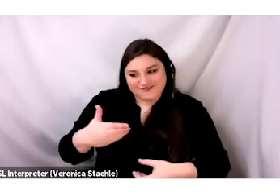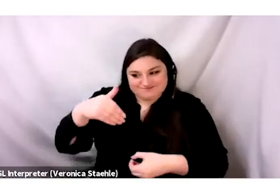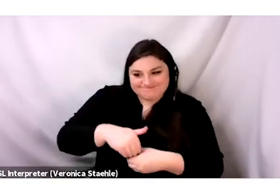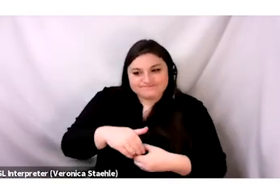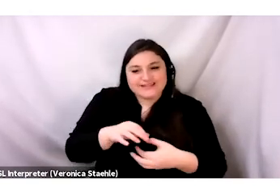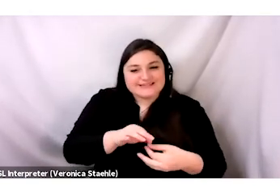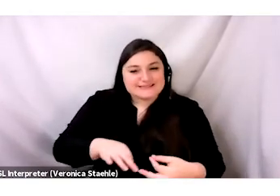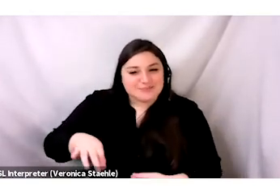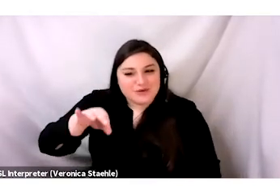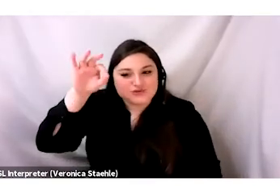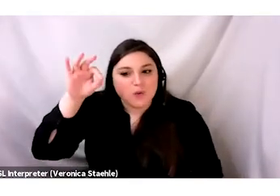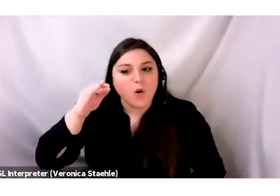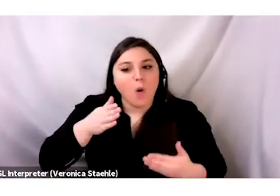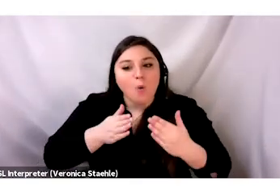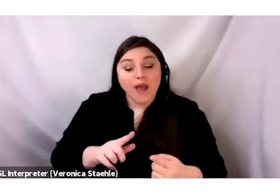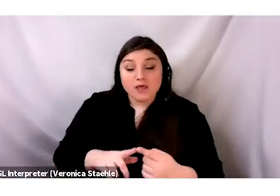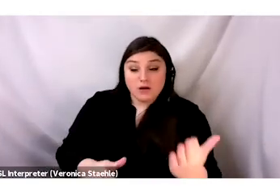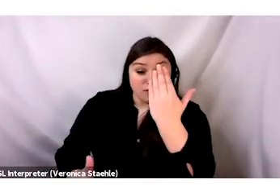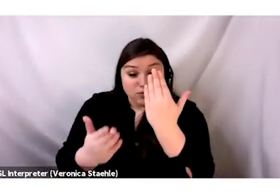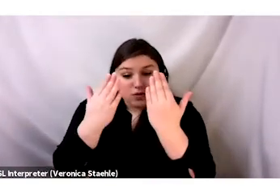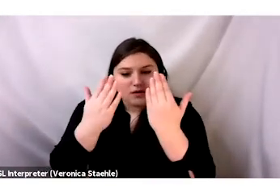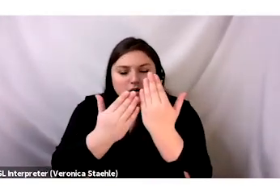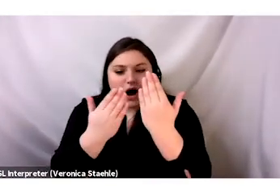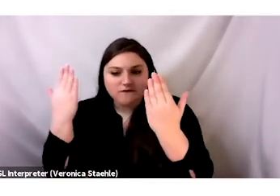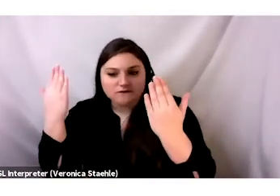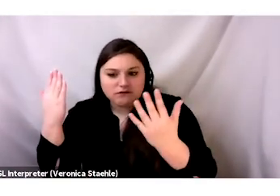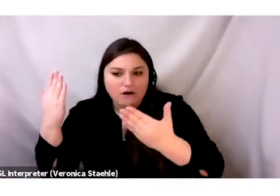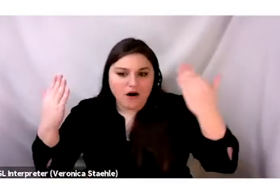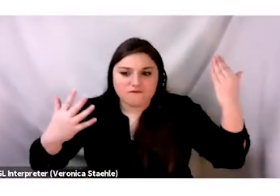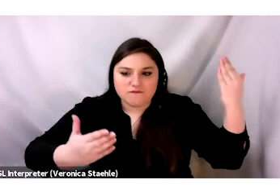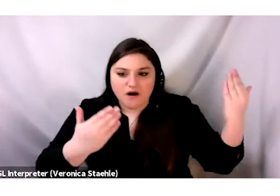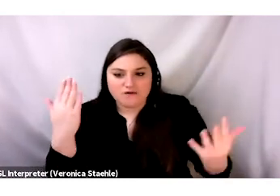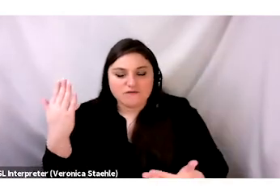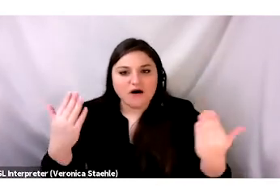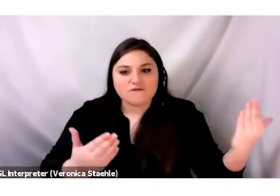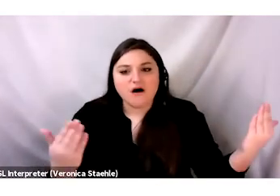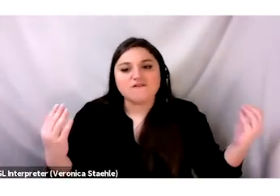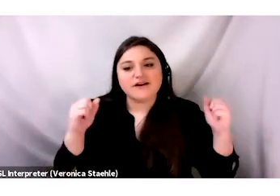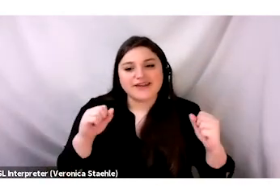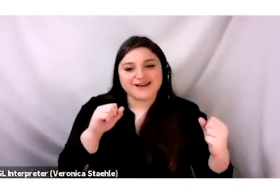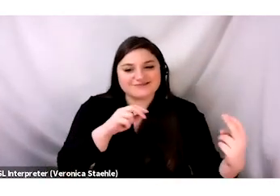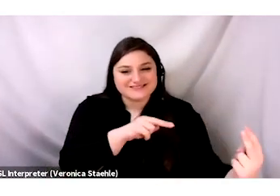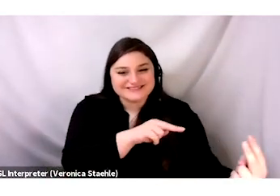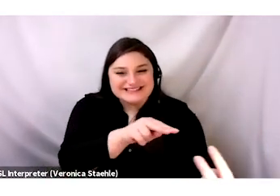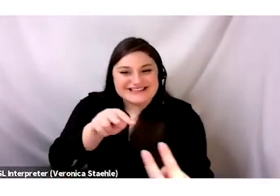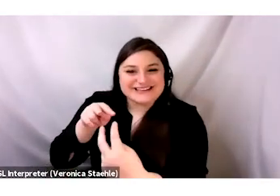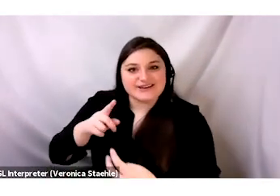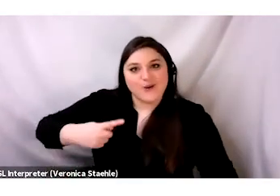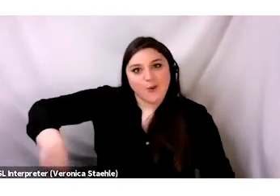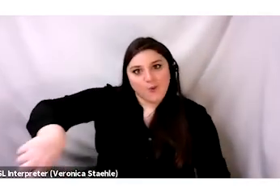It requires sort of coming to see each other on the spiritual level, as ultimately as spiritual